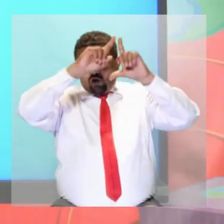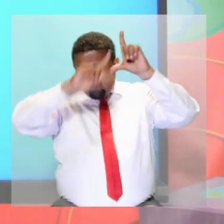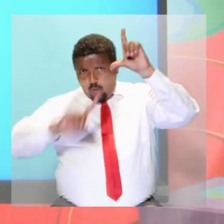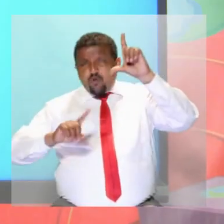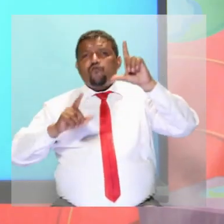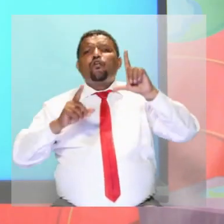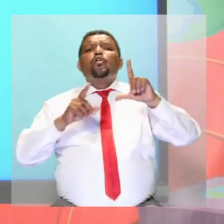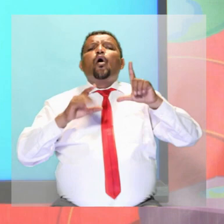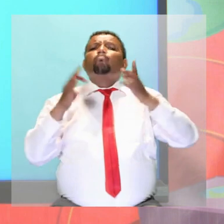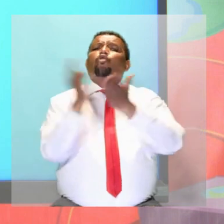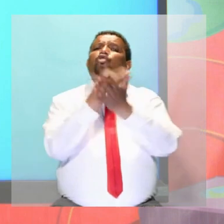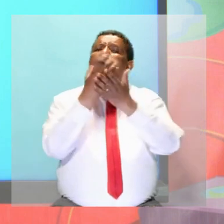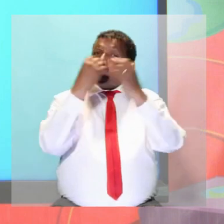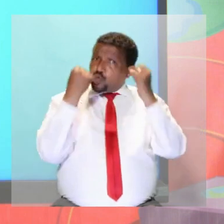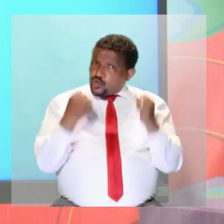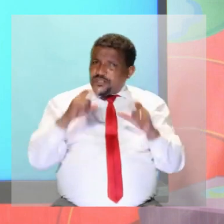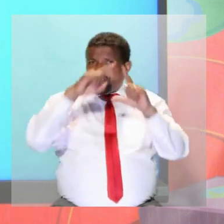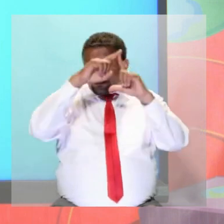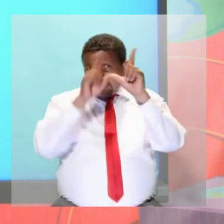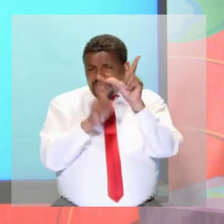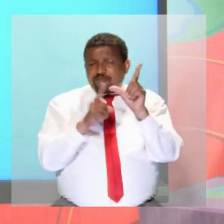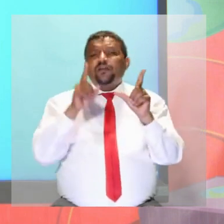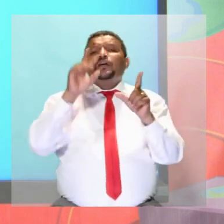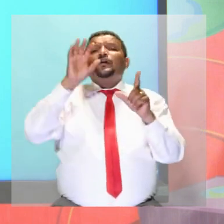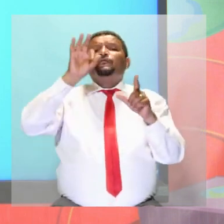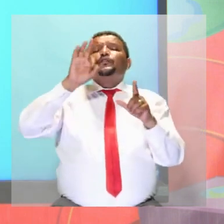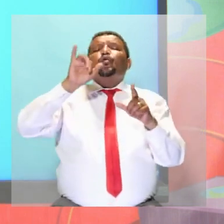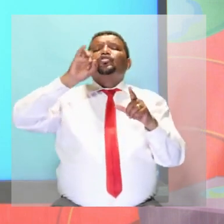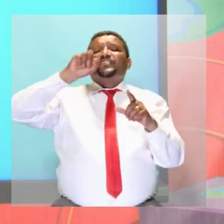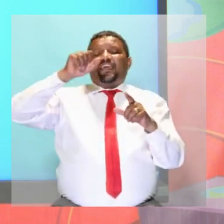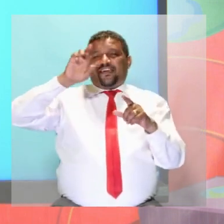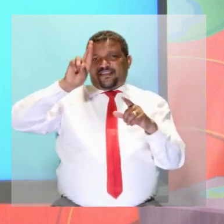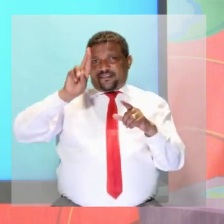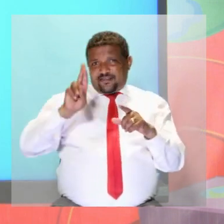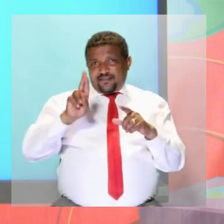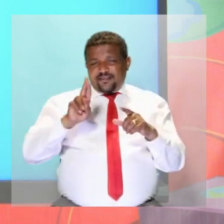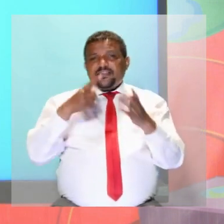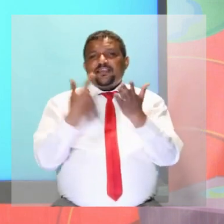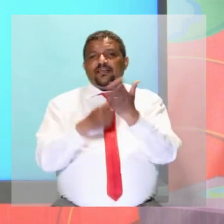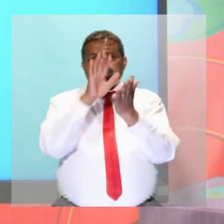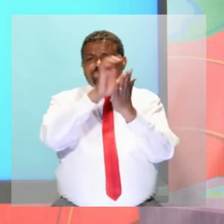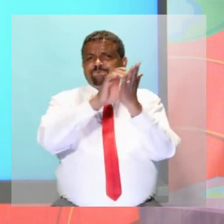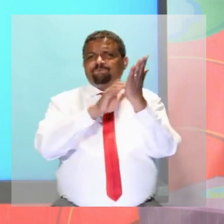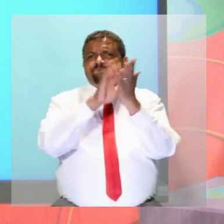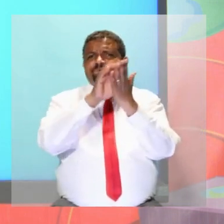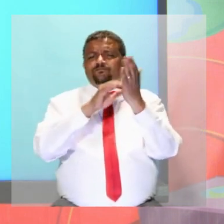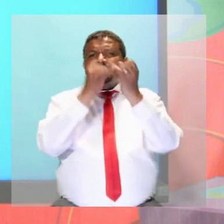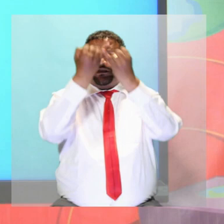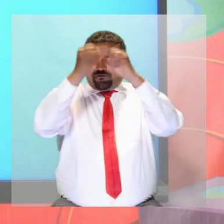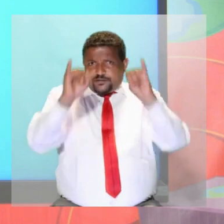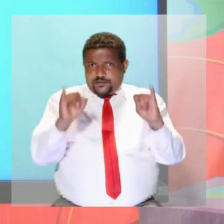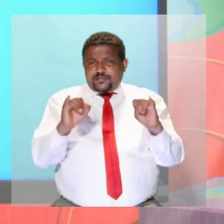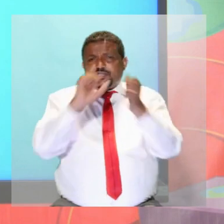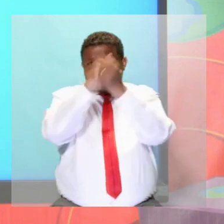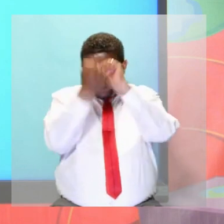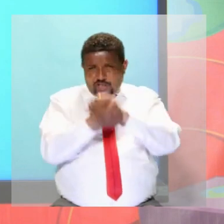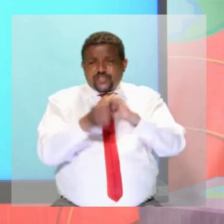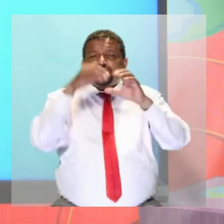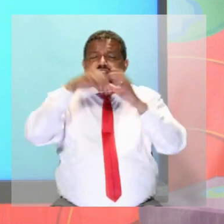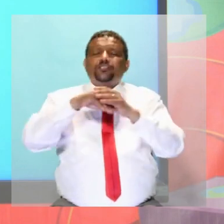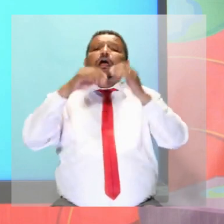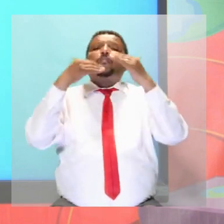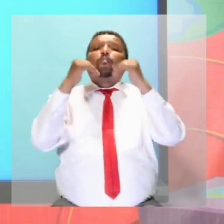production possibility curve or frontier. Since the opportunity cost is calculated by dividing change in the amount of a commodity that